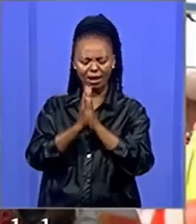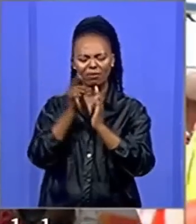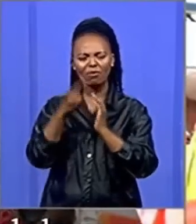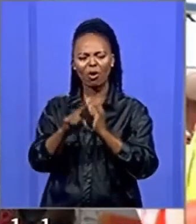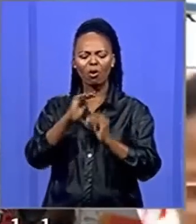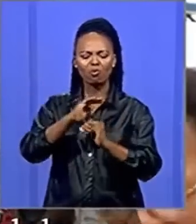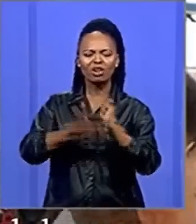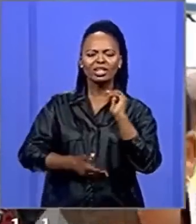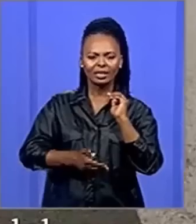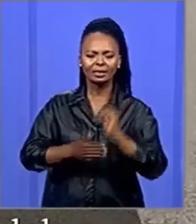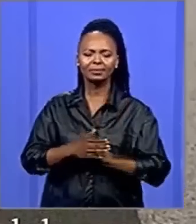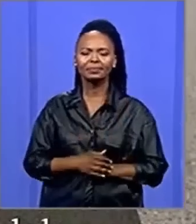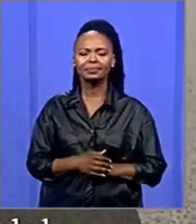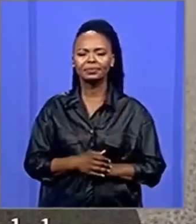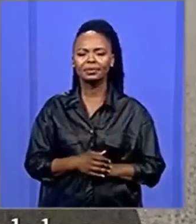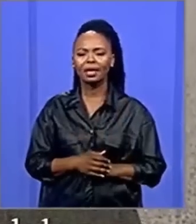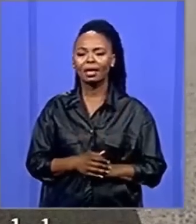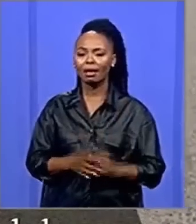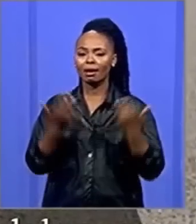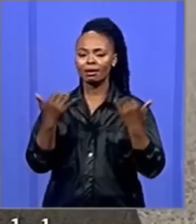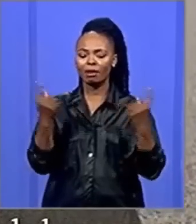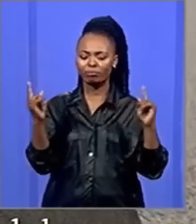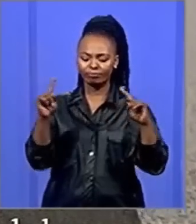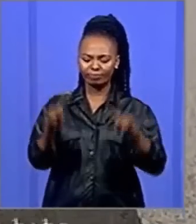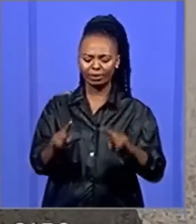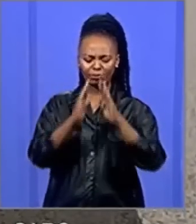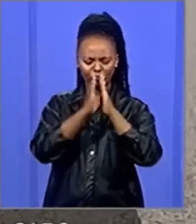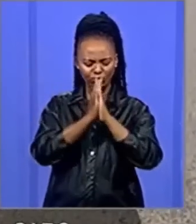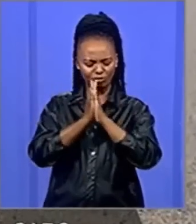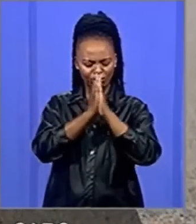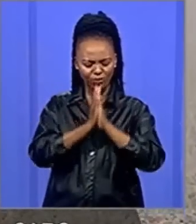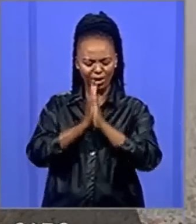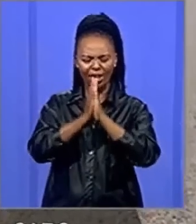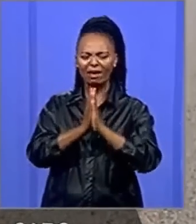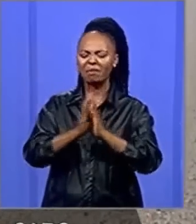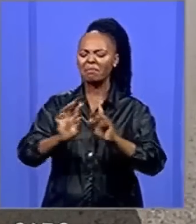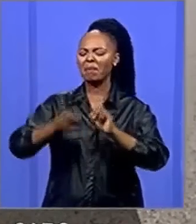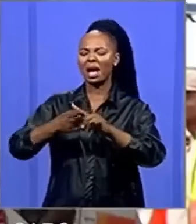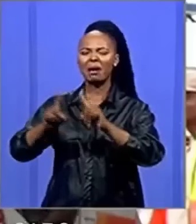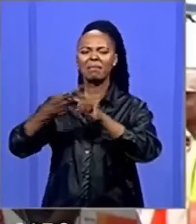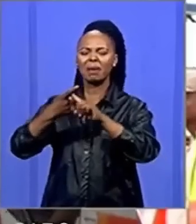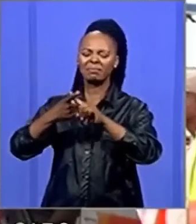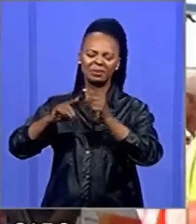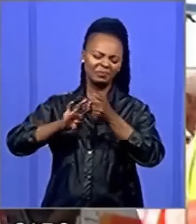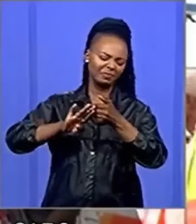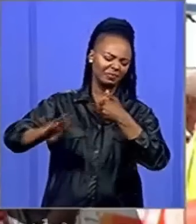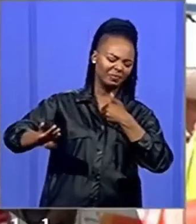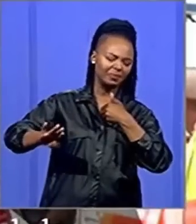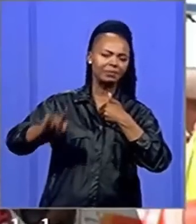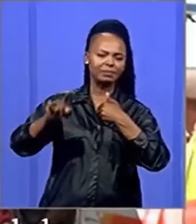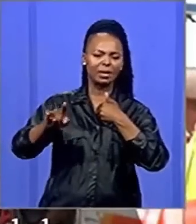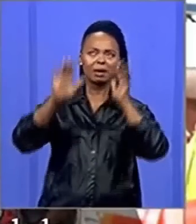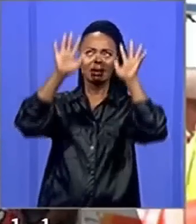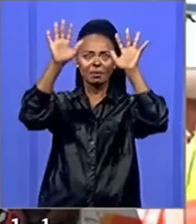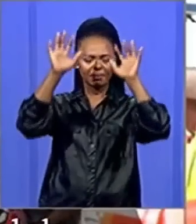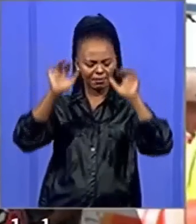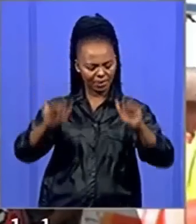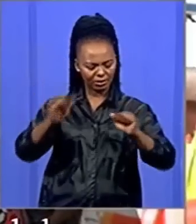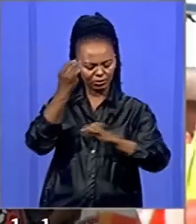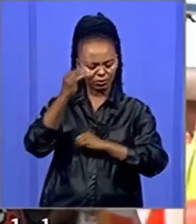today to pray that the roads be cleared. Gotle khanya le lesedi modimo abele all